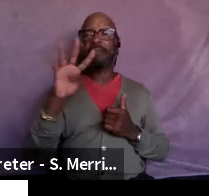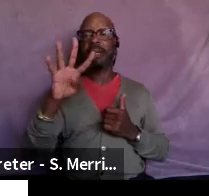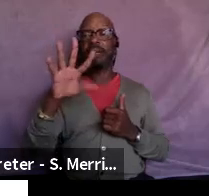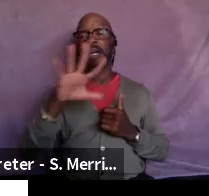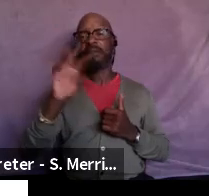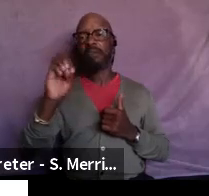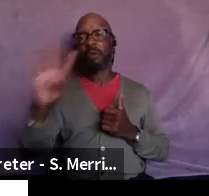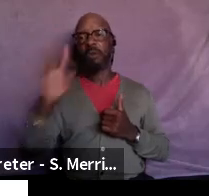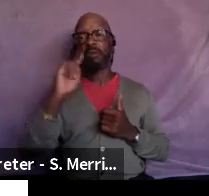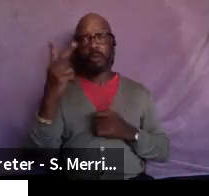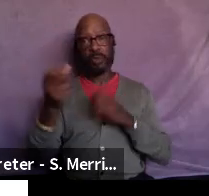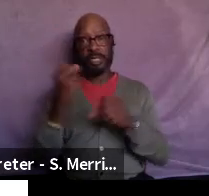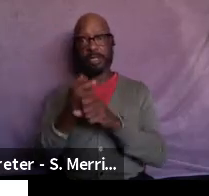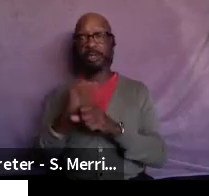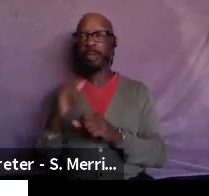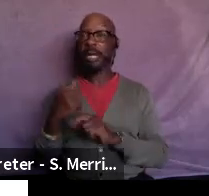So I'm going to turn it back to Deb